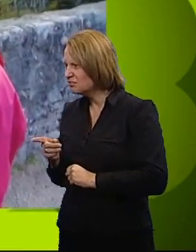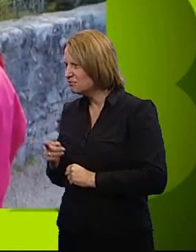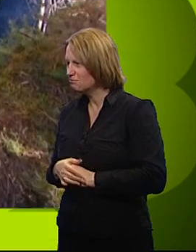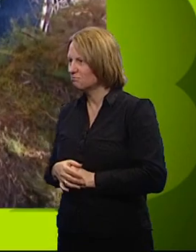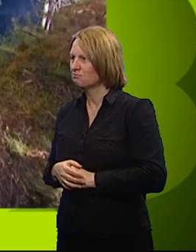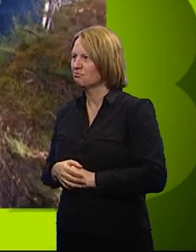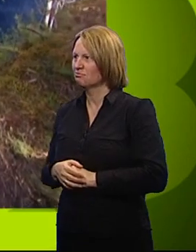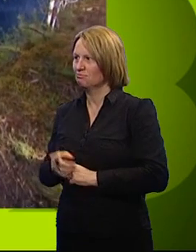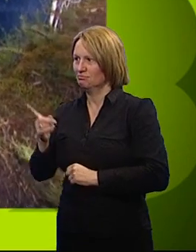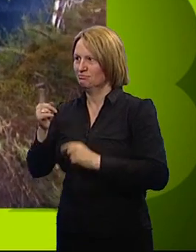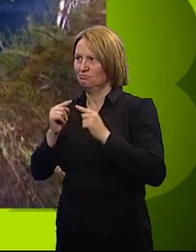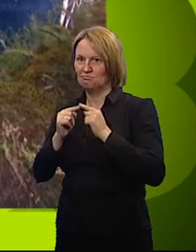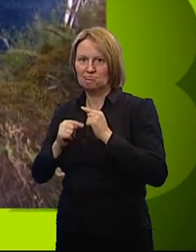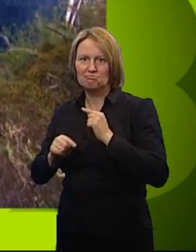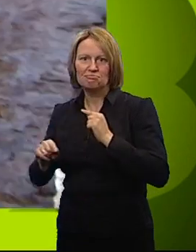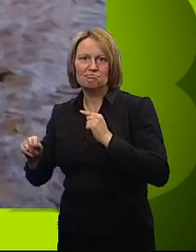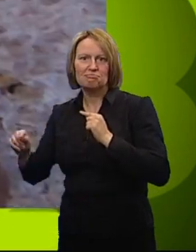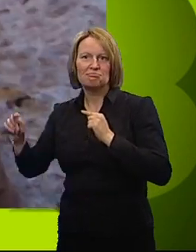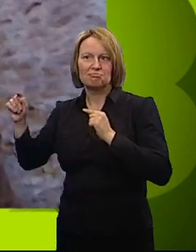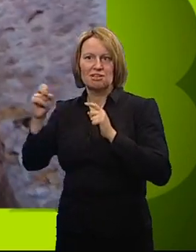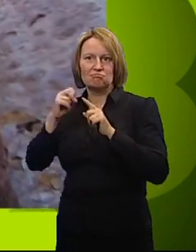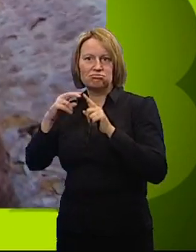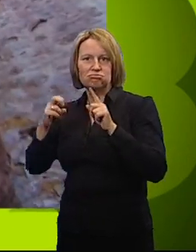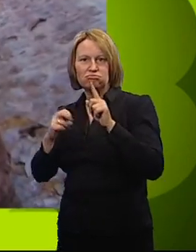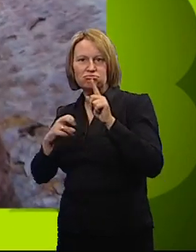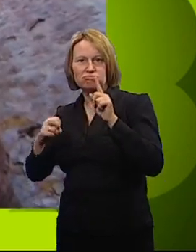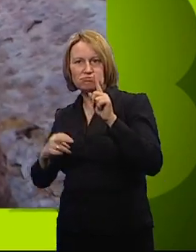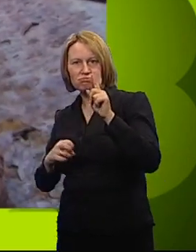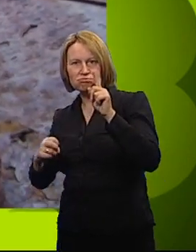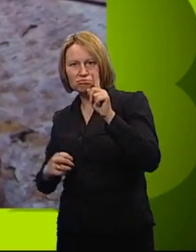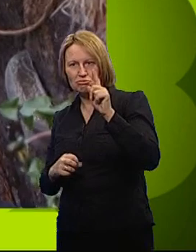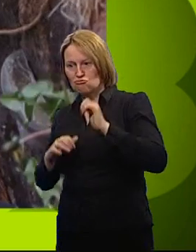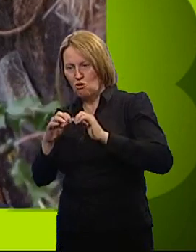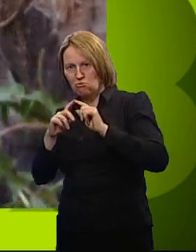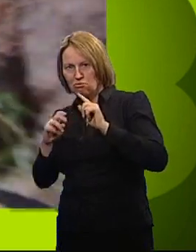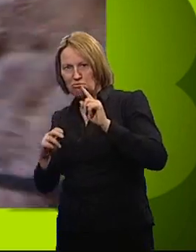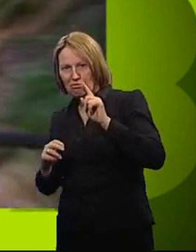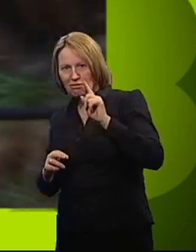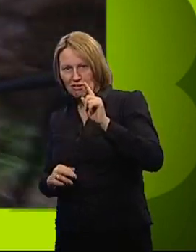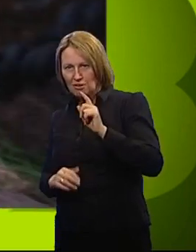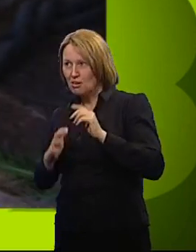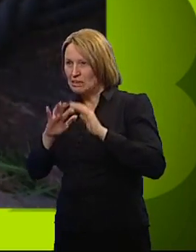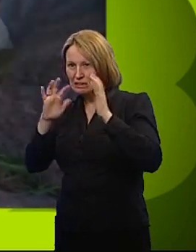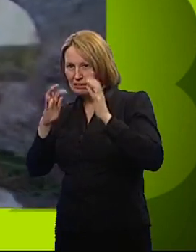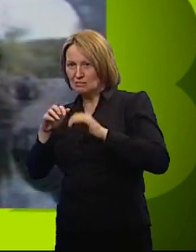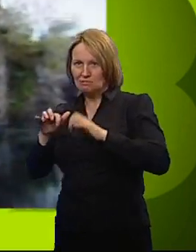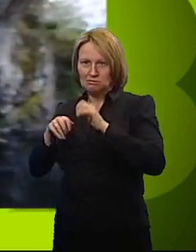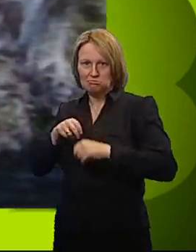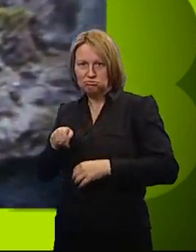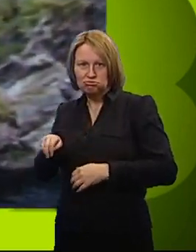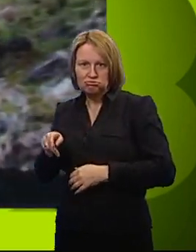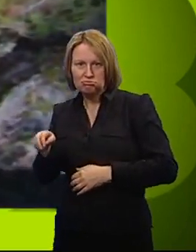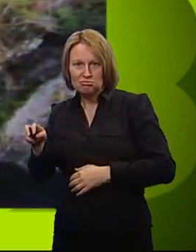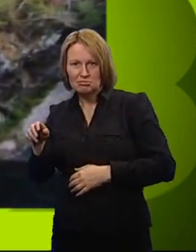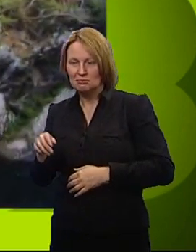Well, Mum, first there's a 50-foot abseil into a gorge, followed by a rock climb across the